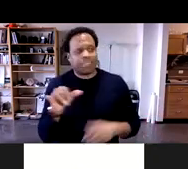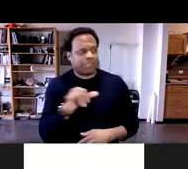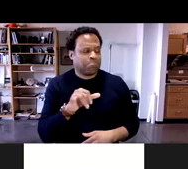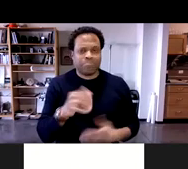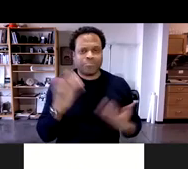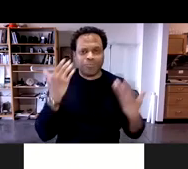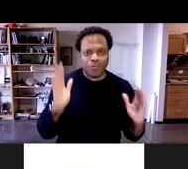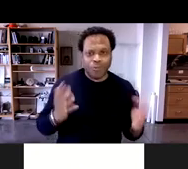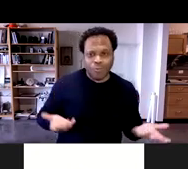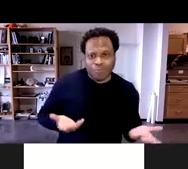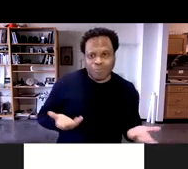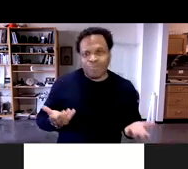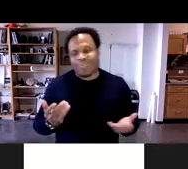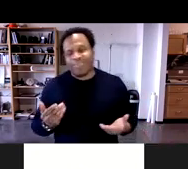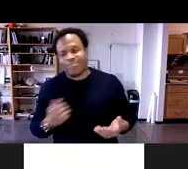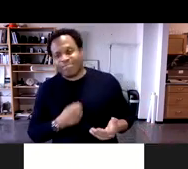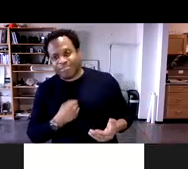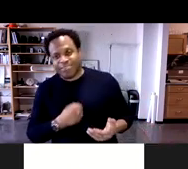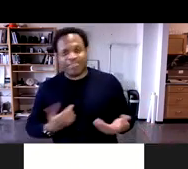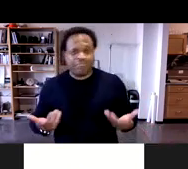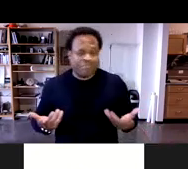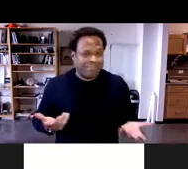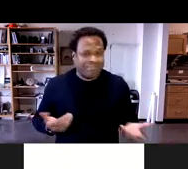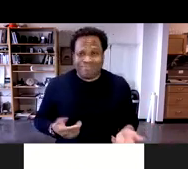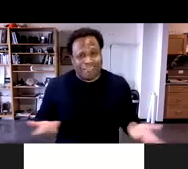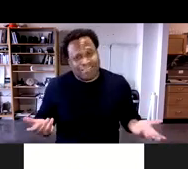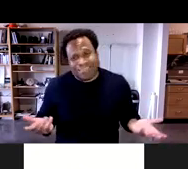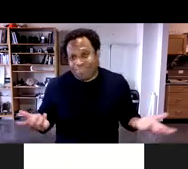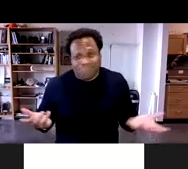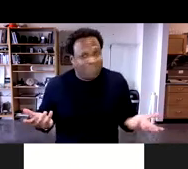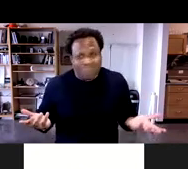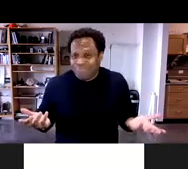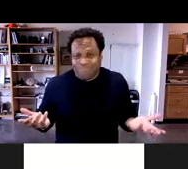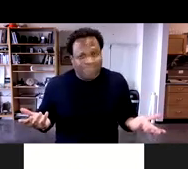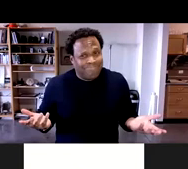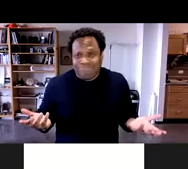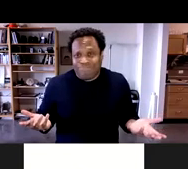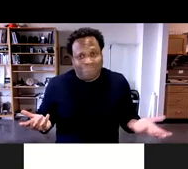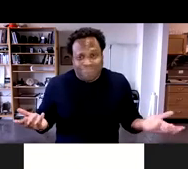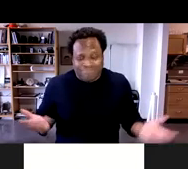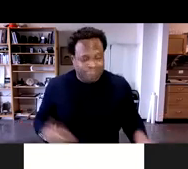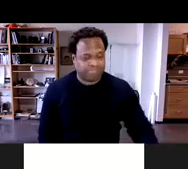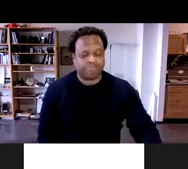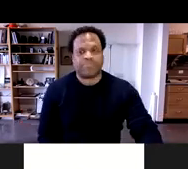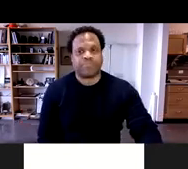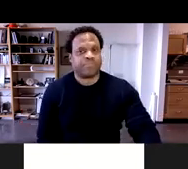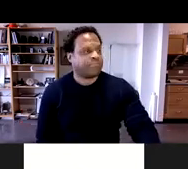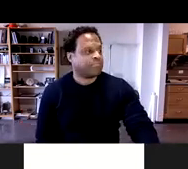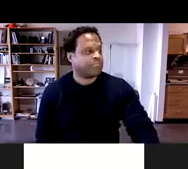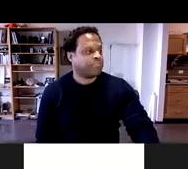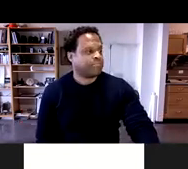You can kind of do sorry, it's kind of the same thing. Just, it kind of looks like, I don't know, and sorry, they kind of look similar, like kind of apologetic.